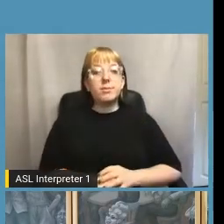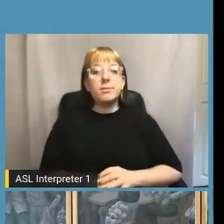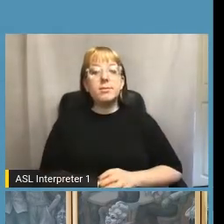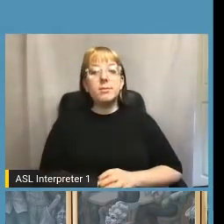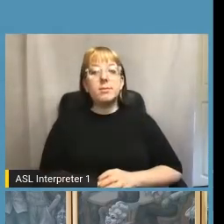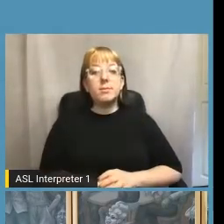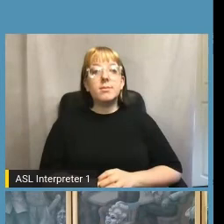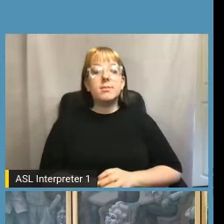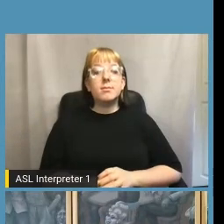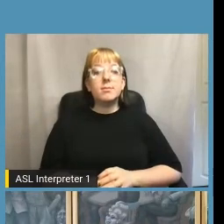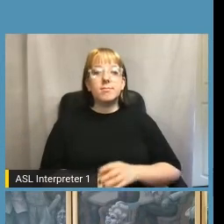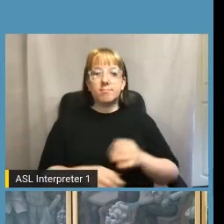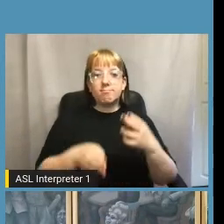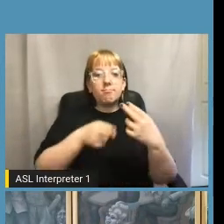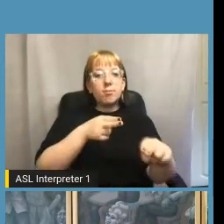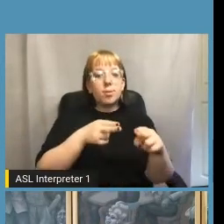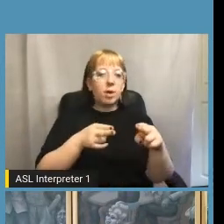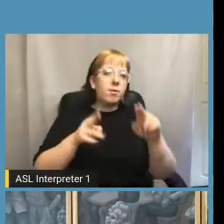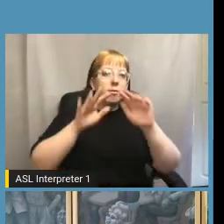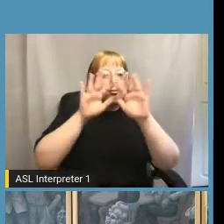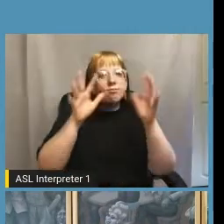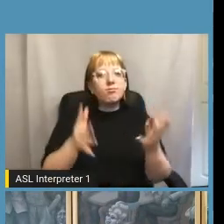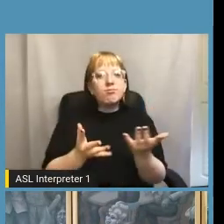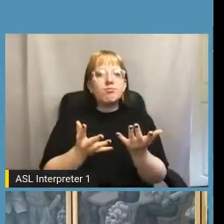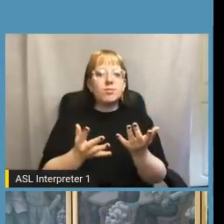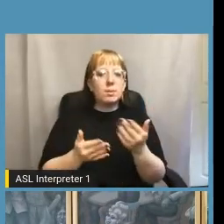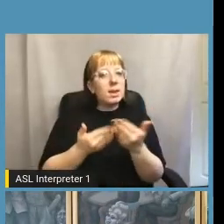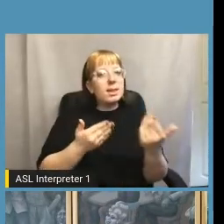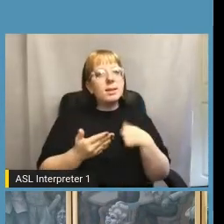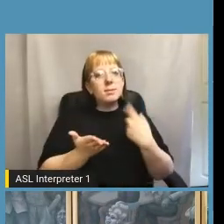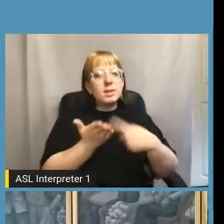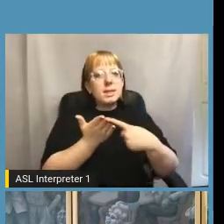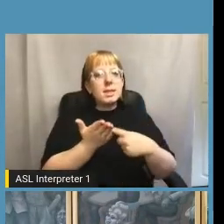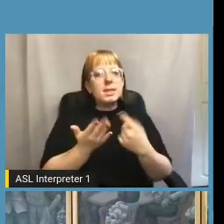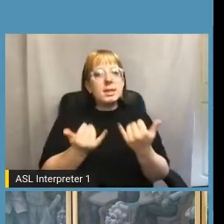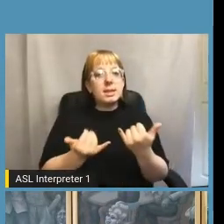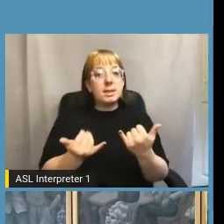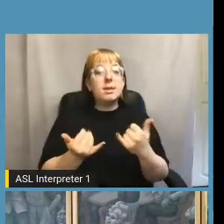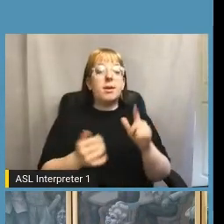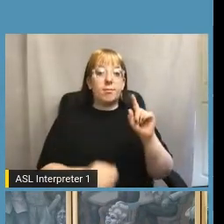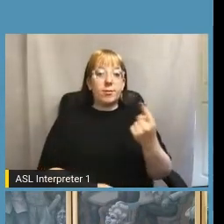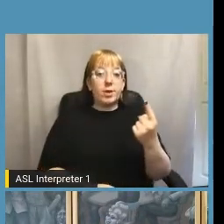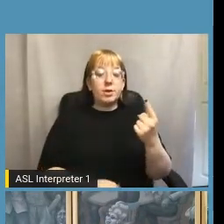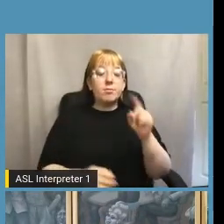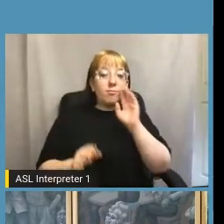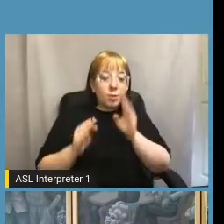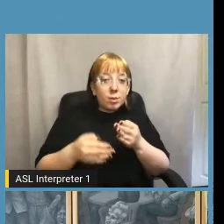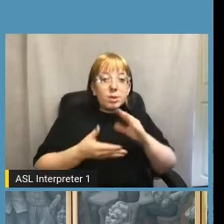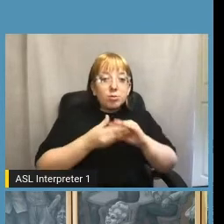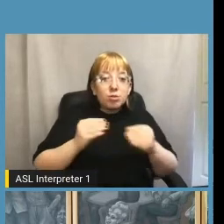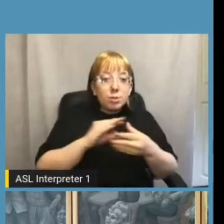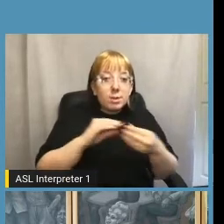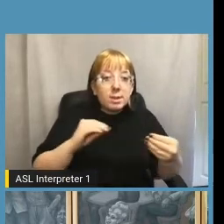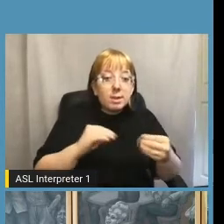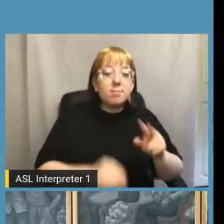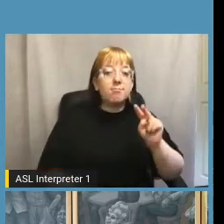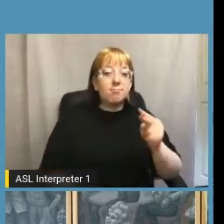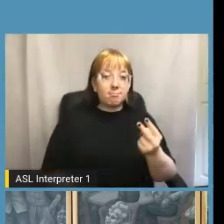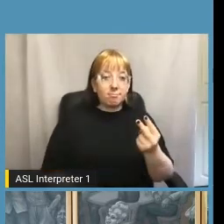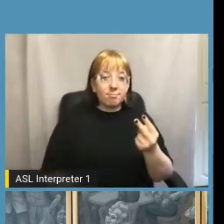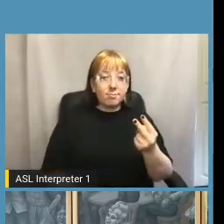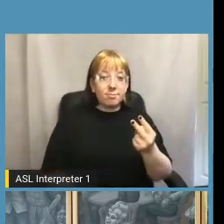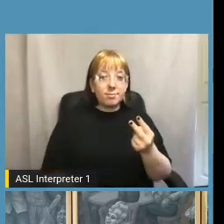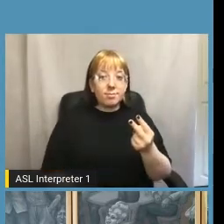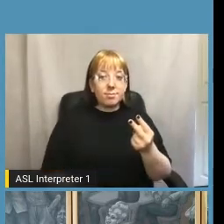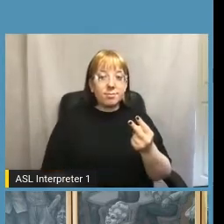I want to give a brief overview of just the things I'll be talking about today. First, a focus on storytelling. Second, a section